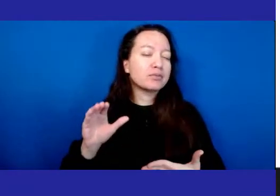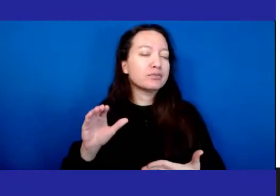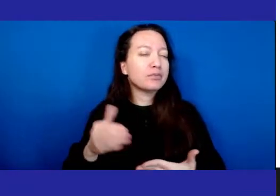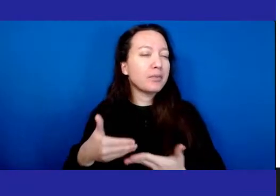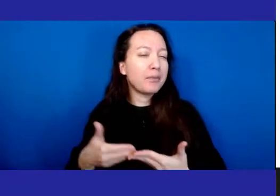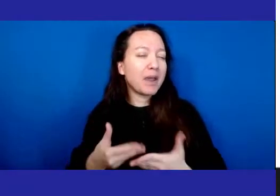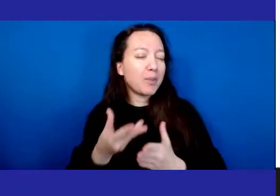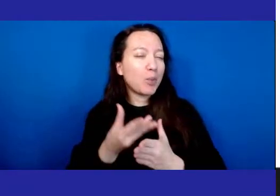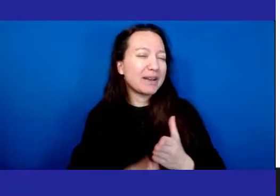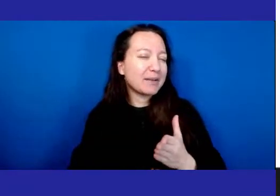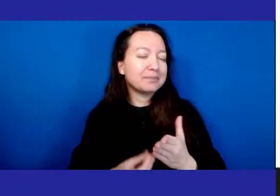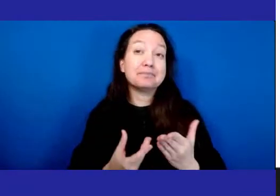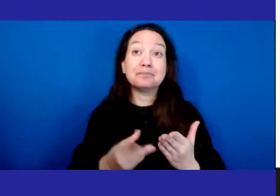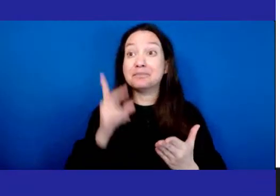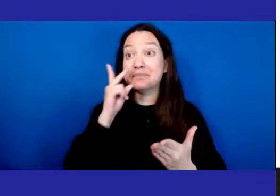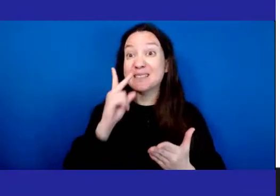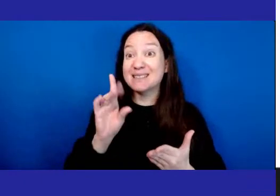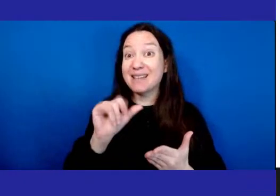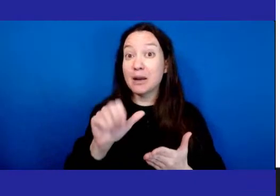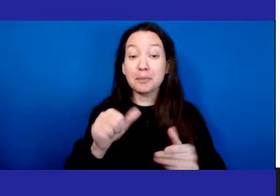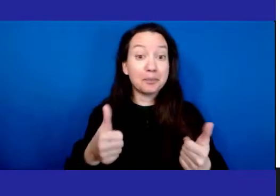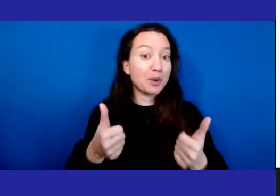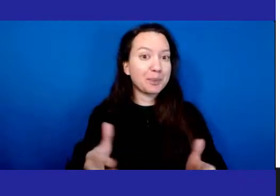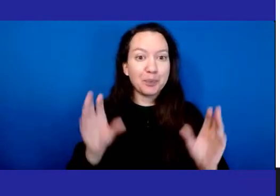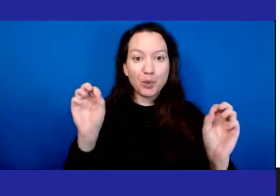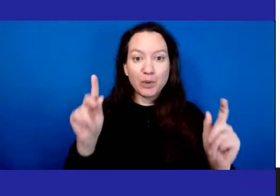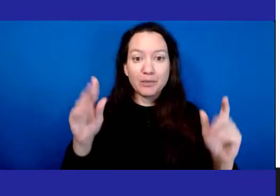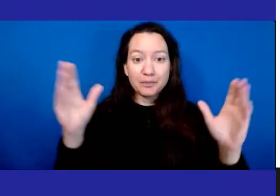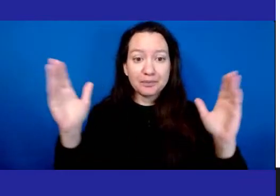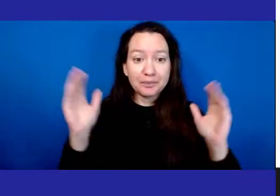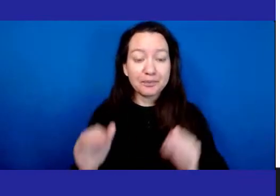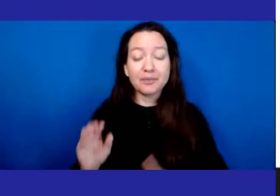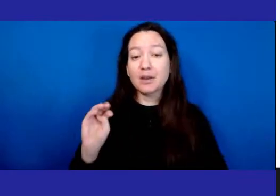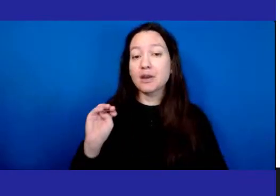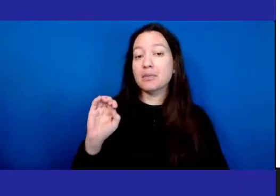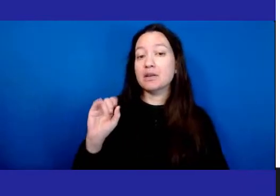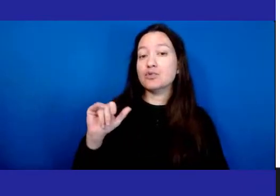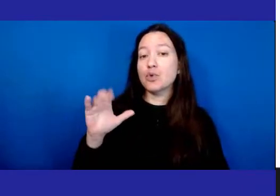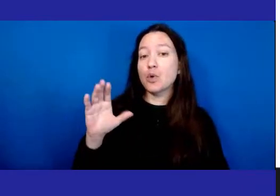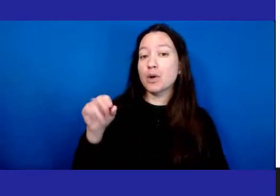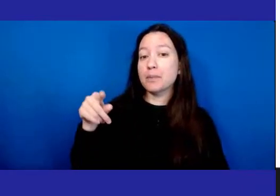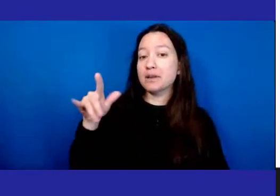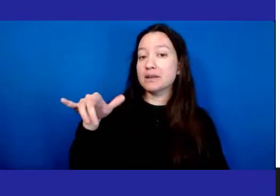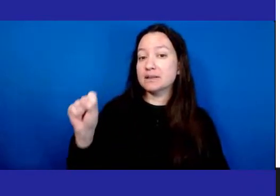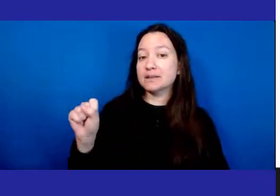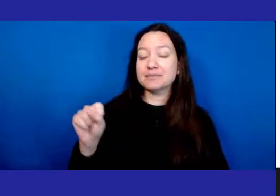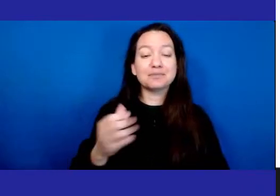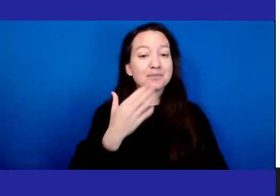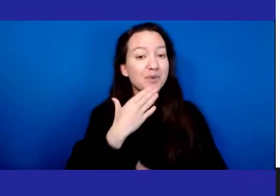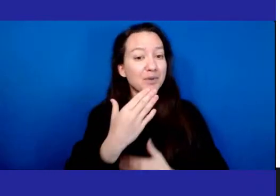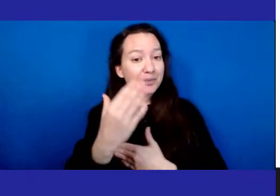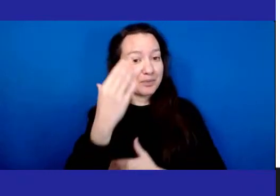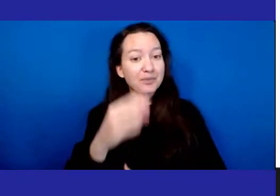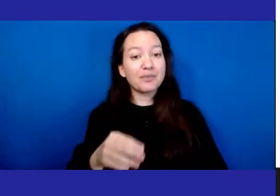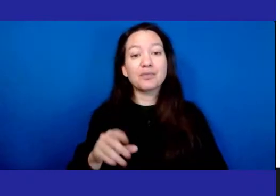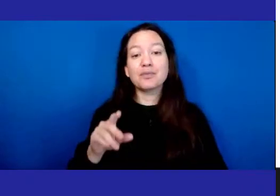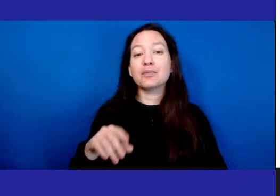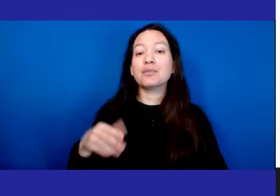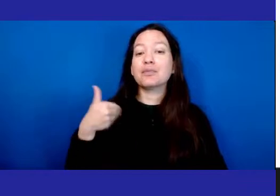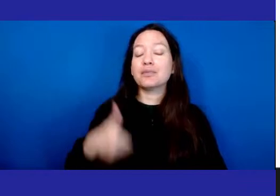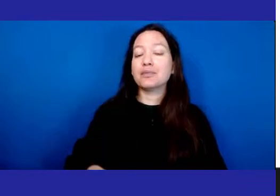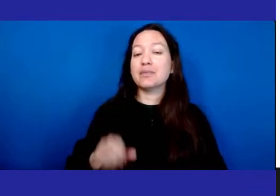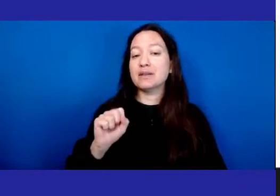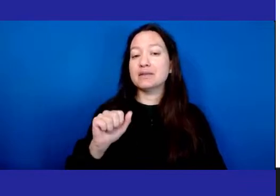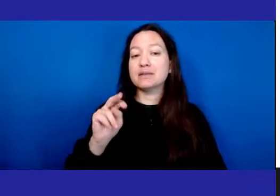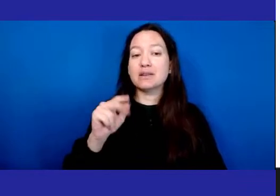data. Okay, let's move on to MetroPlus. Good morning, everyone. My name is Sanjeev Shah. I'm the Chief